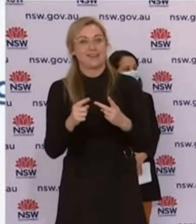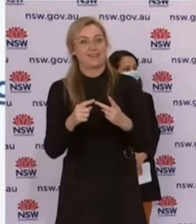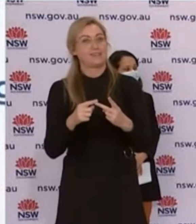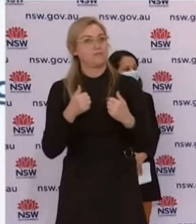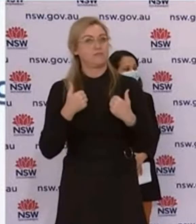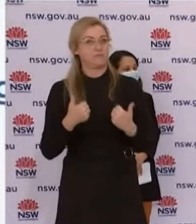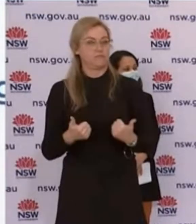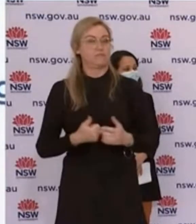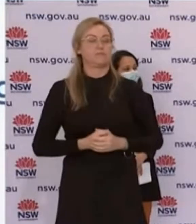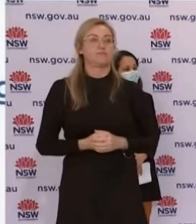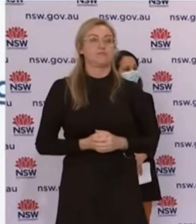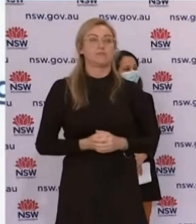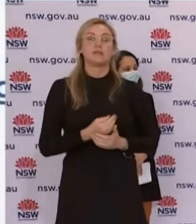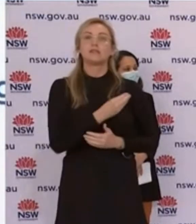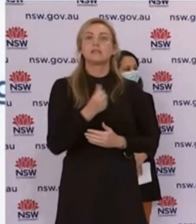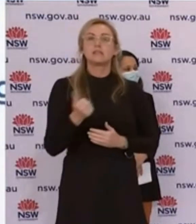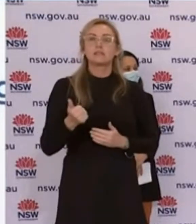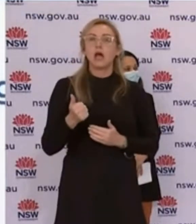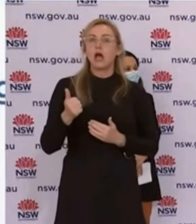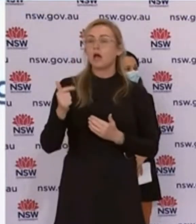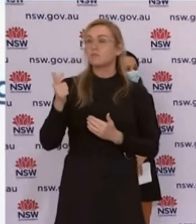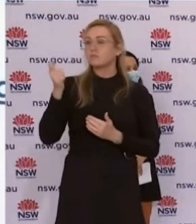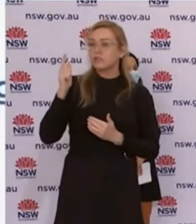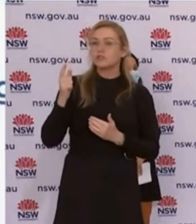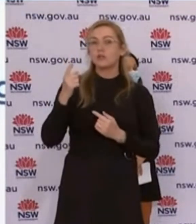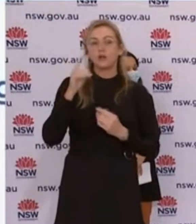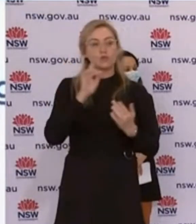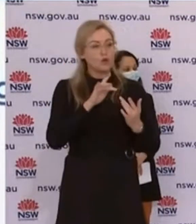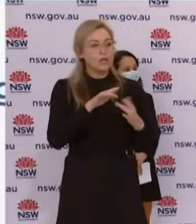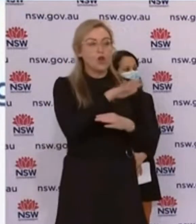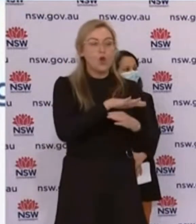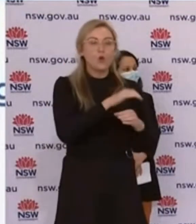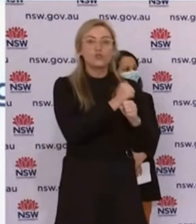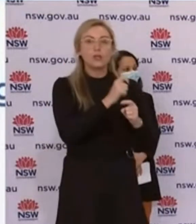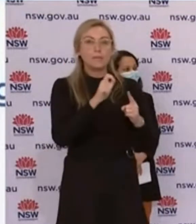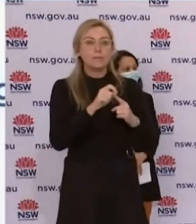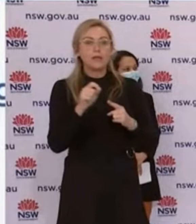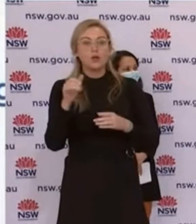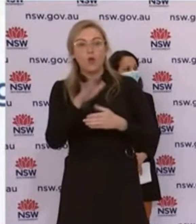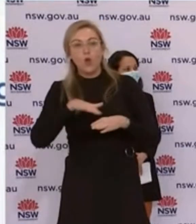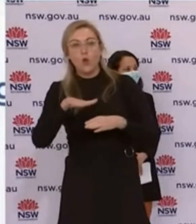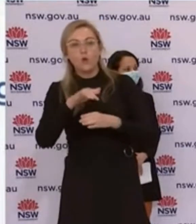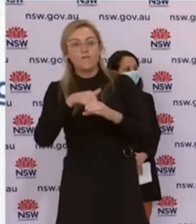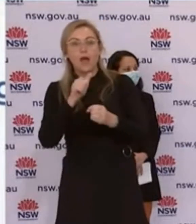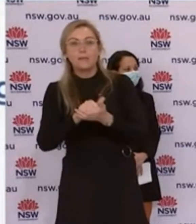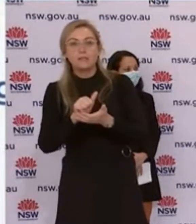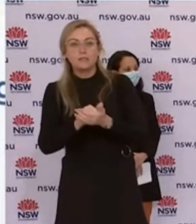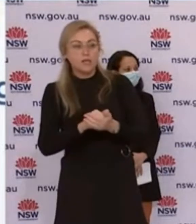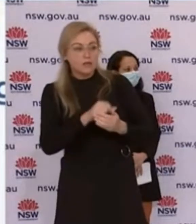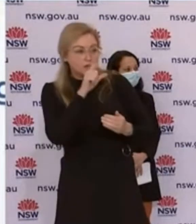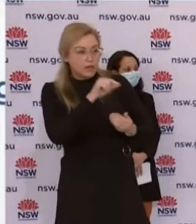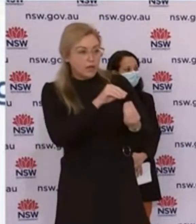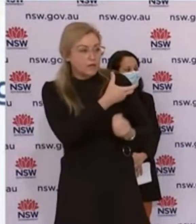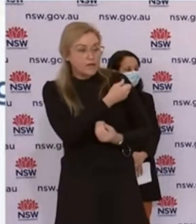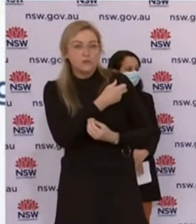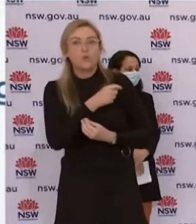dose already. I've had some colleagues get in touch with local GPs, local pharmacies who want to see what they can do to support our teachers to get vaccinated.